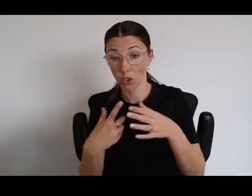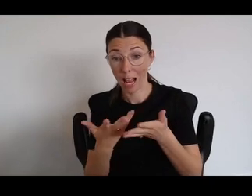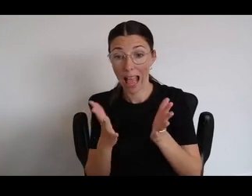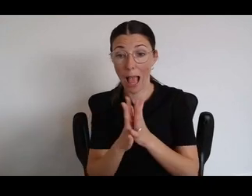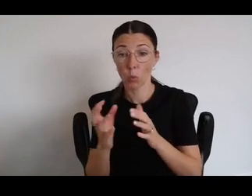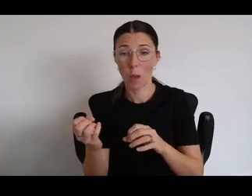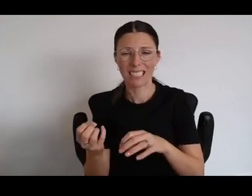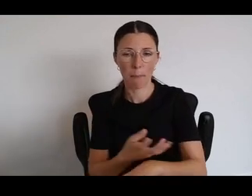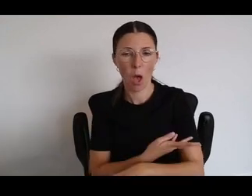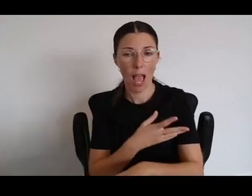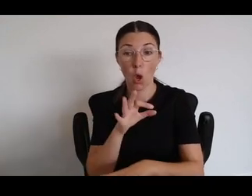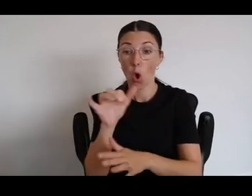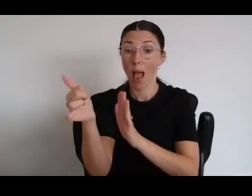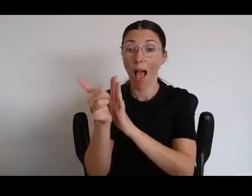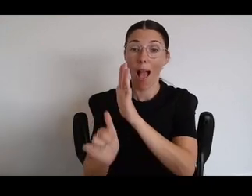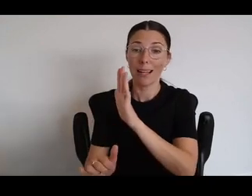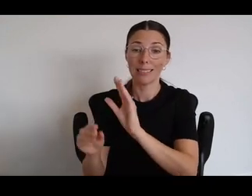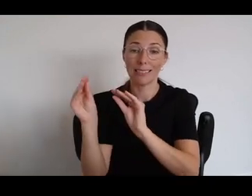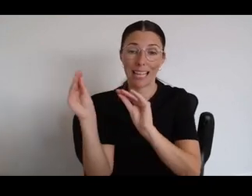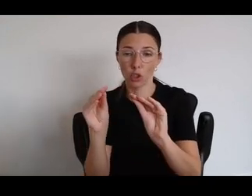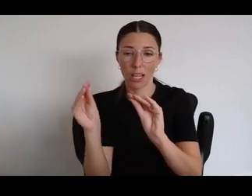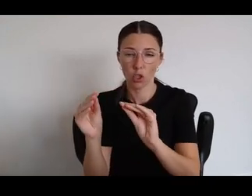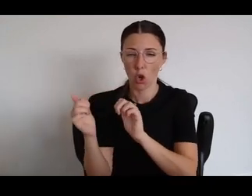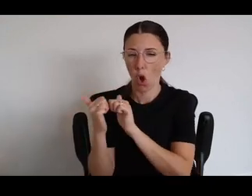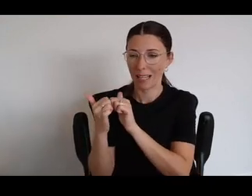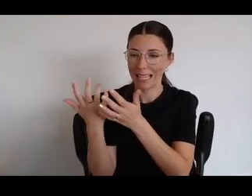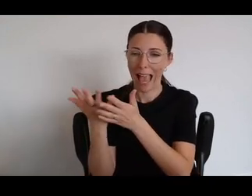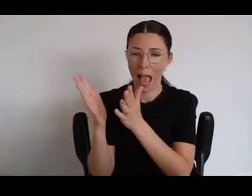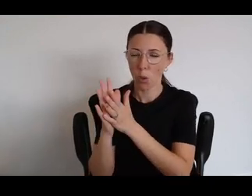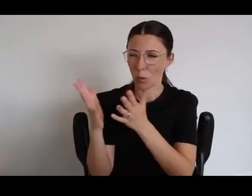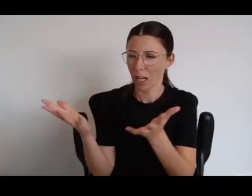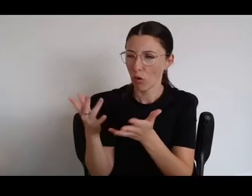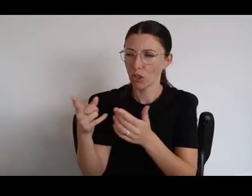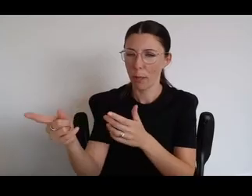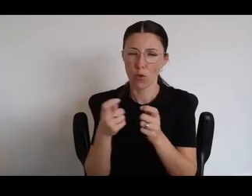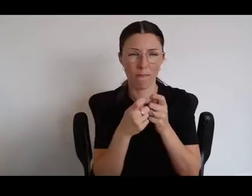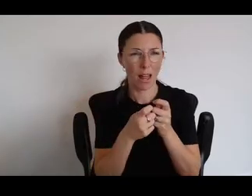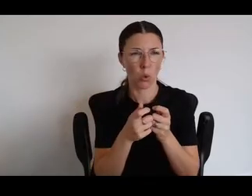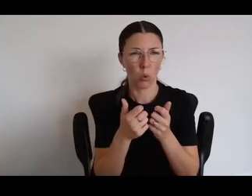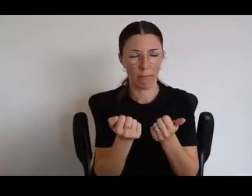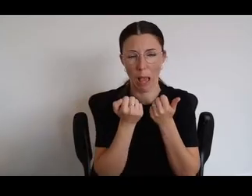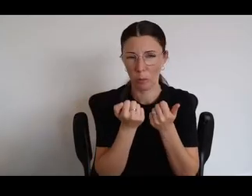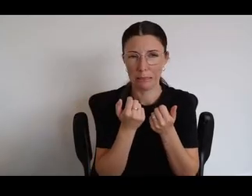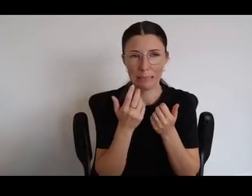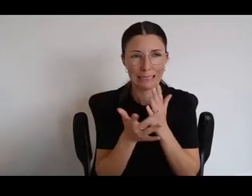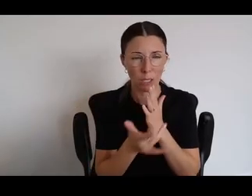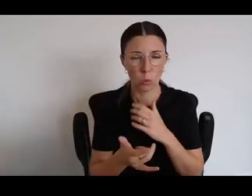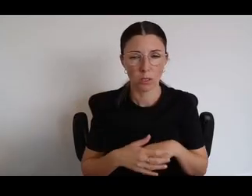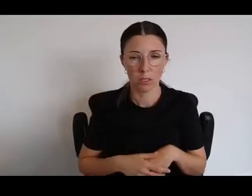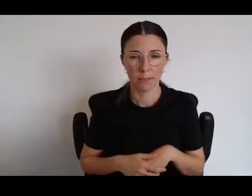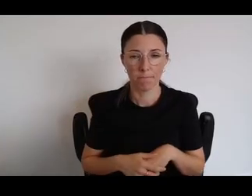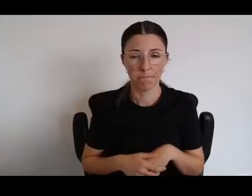education colleagues to better value creative thinking skills within their own curriculum. I don't know how to do this other